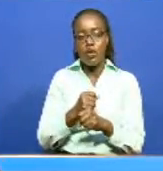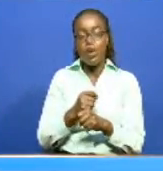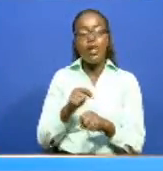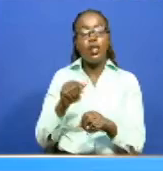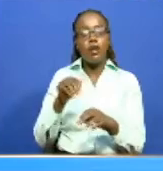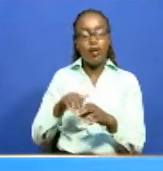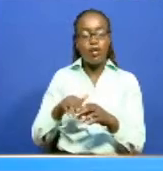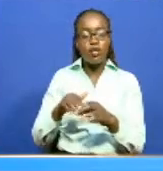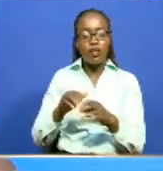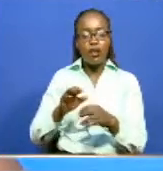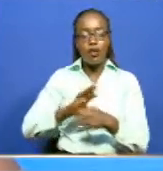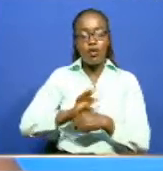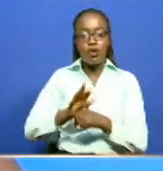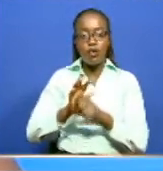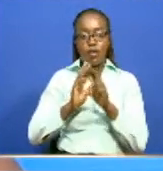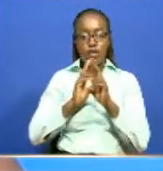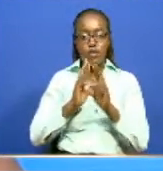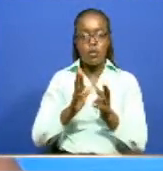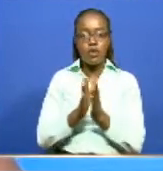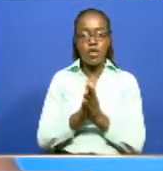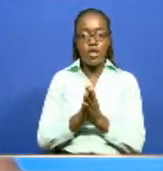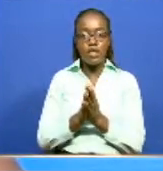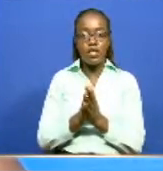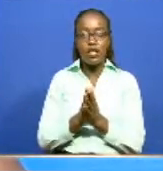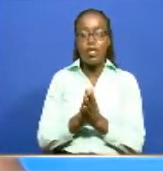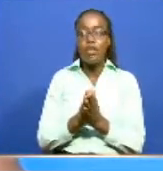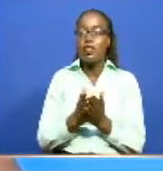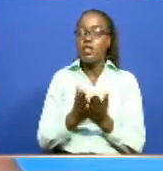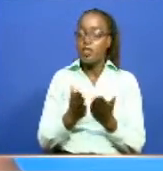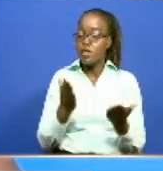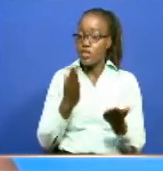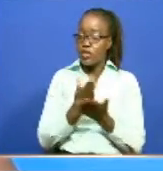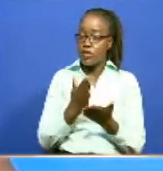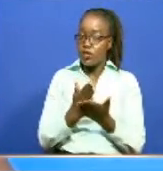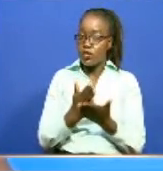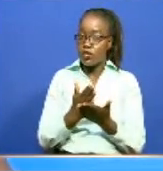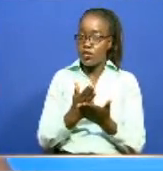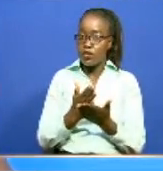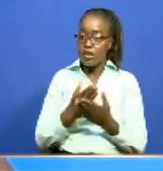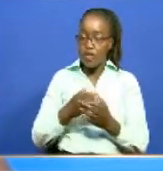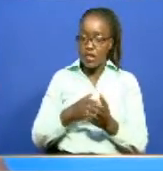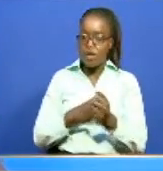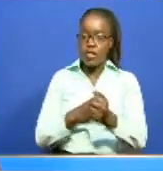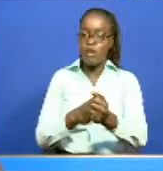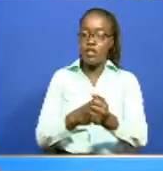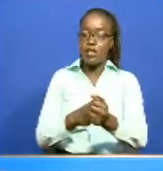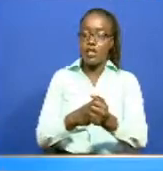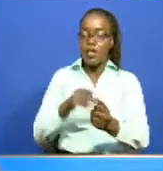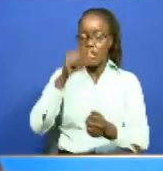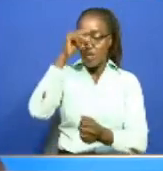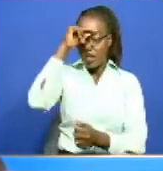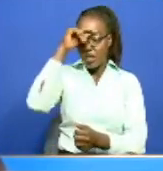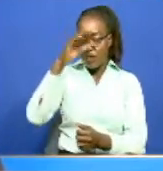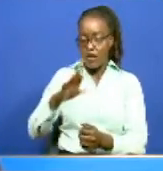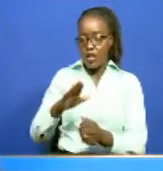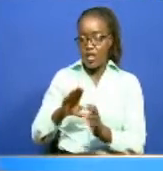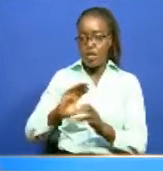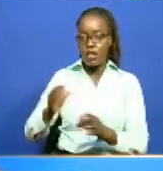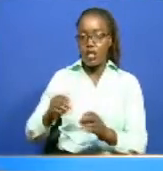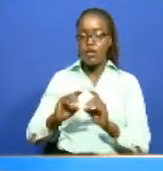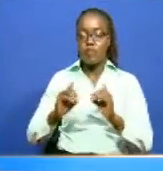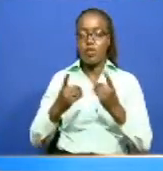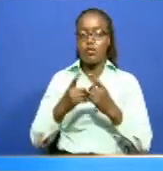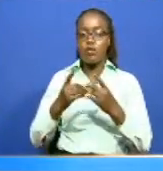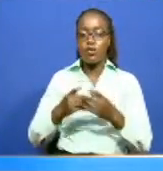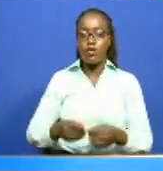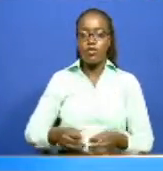COVID-19 response. And leading this response has been His Excellency, the Governor, James Noro, as well as the county department officials who are